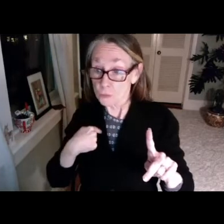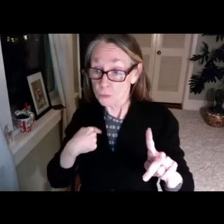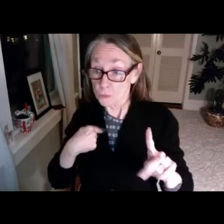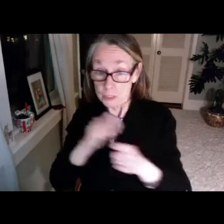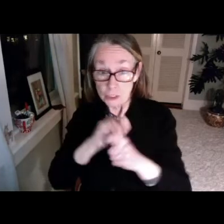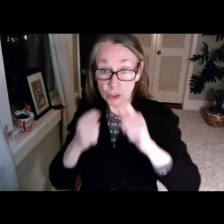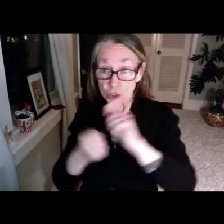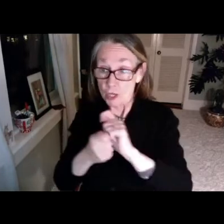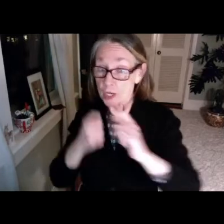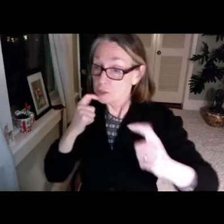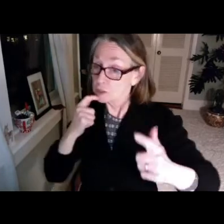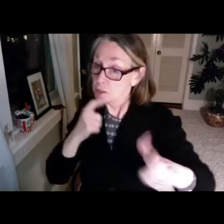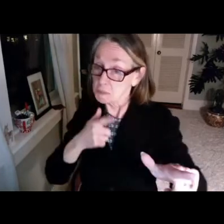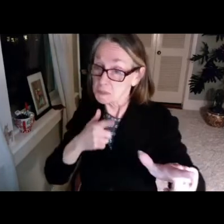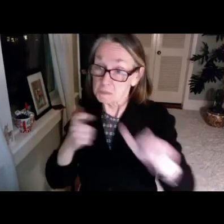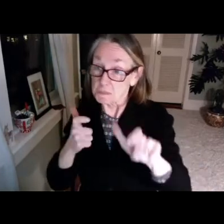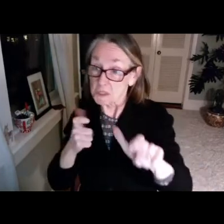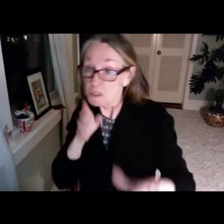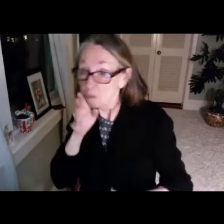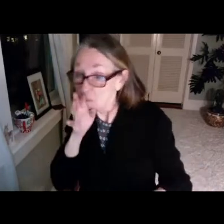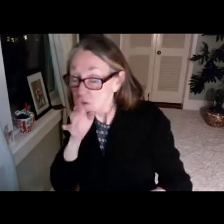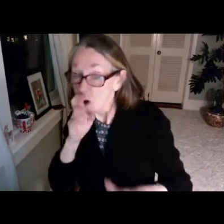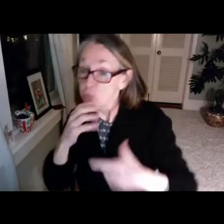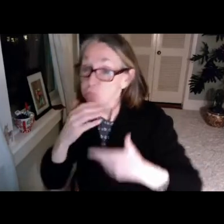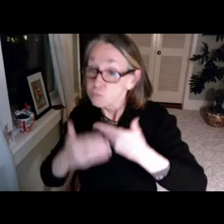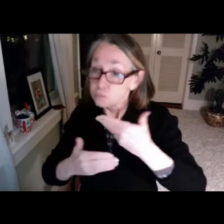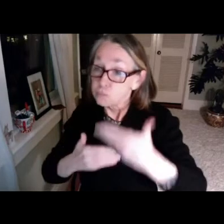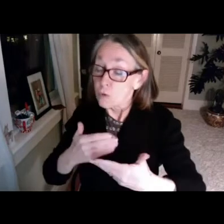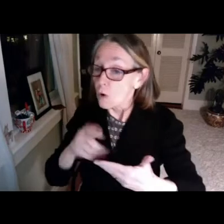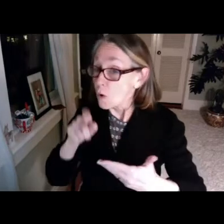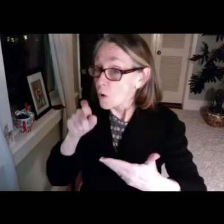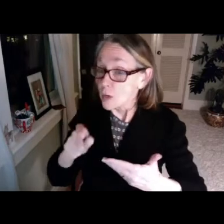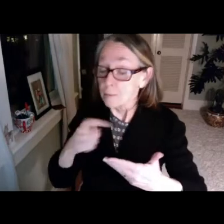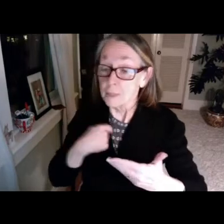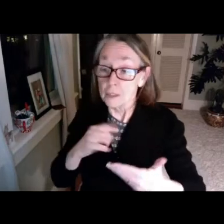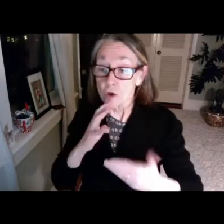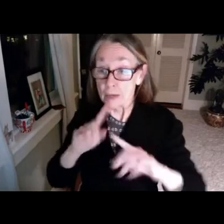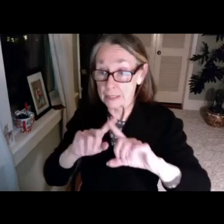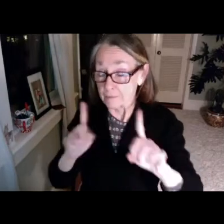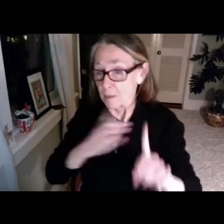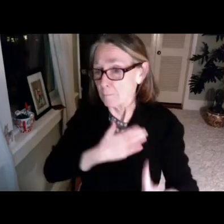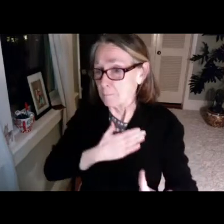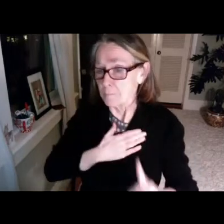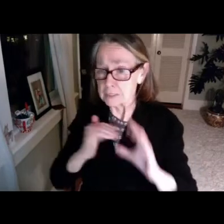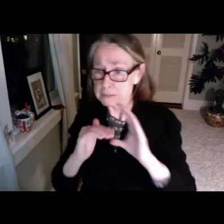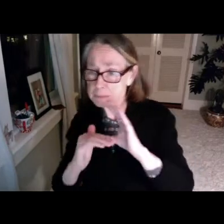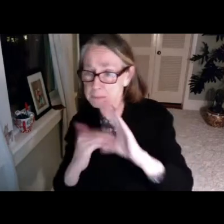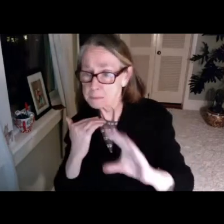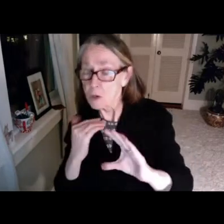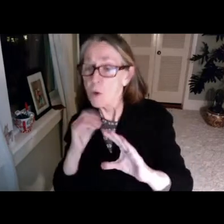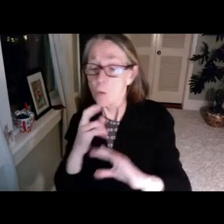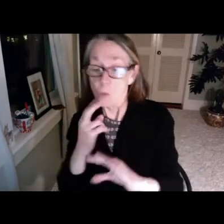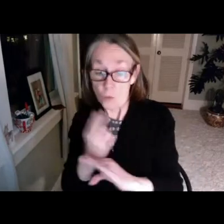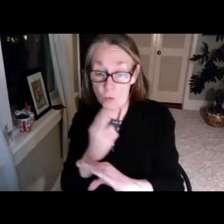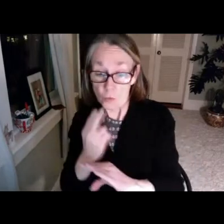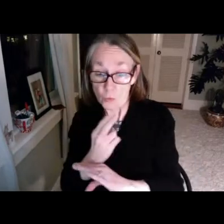my pace or, need me to talk in a different manner, please feel free to send a message or use the